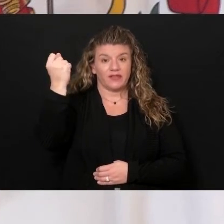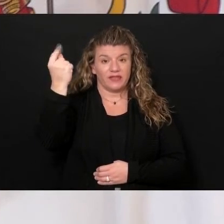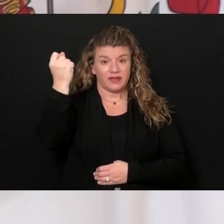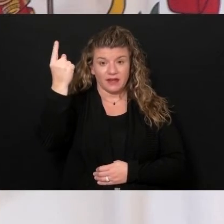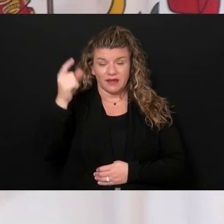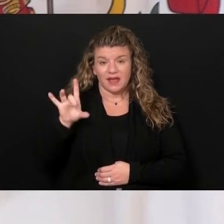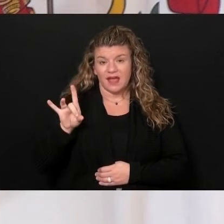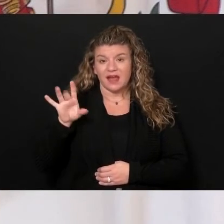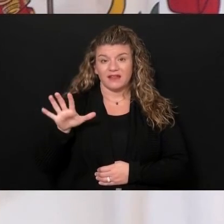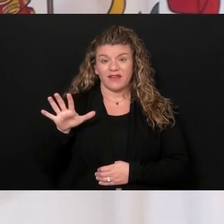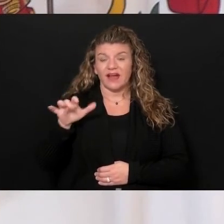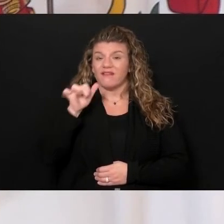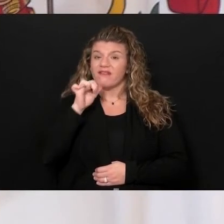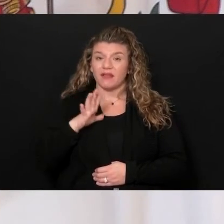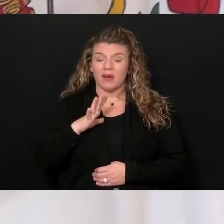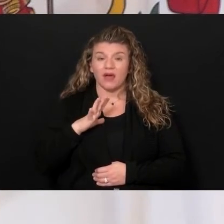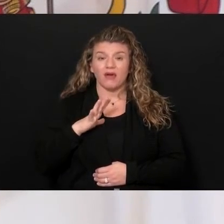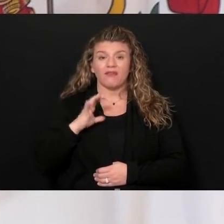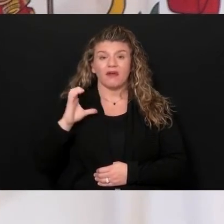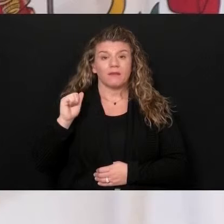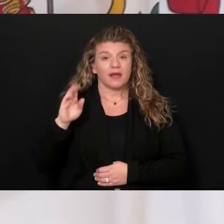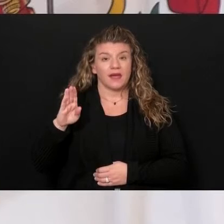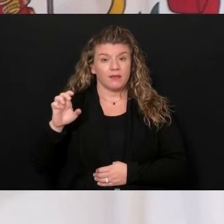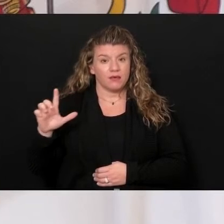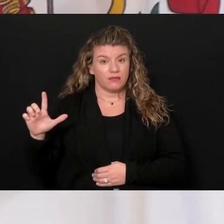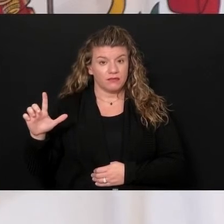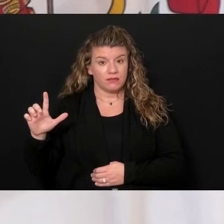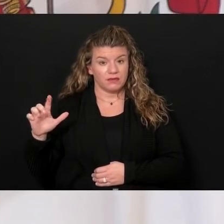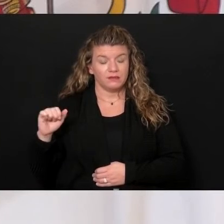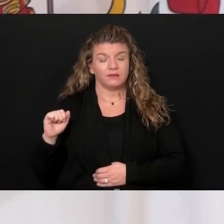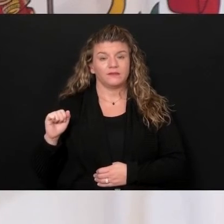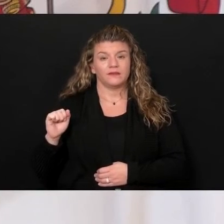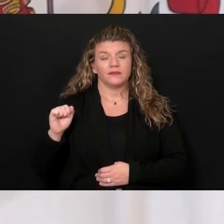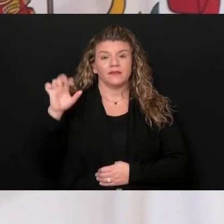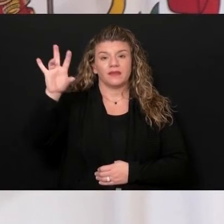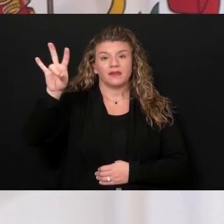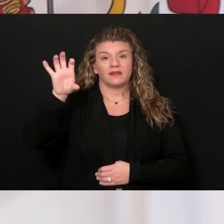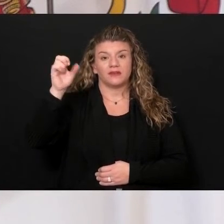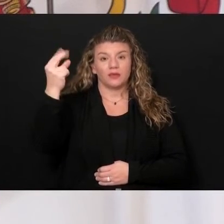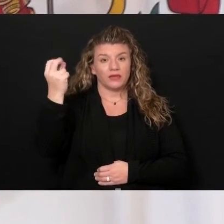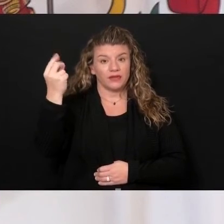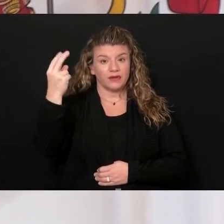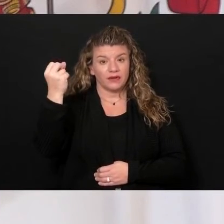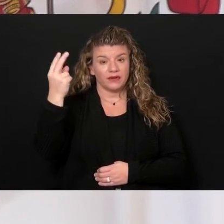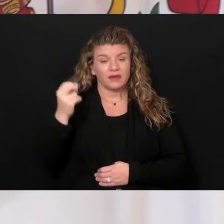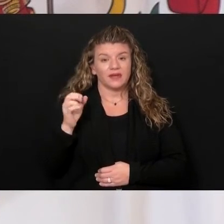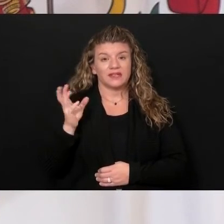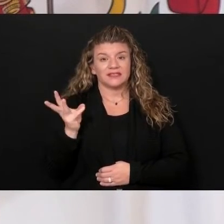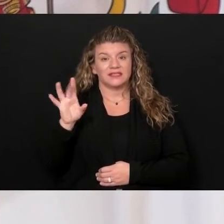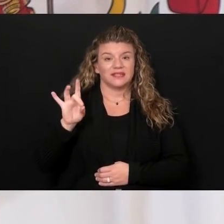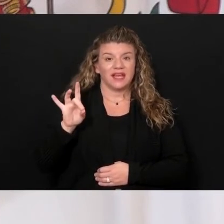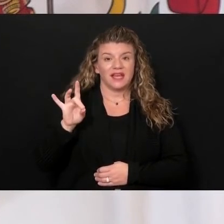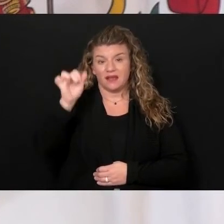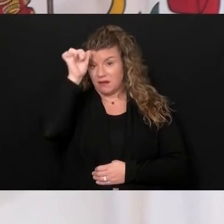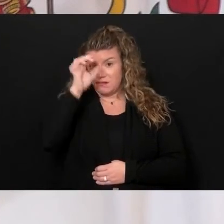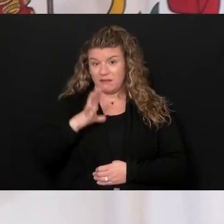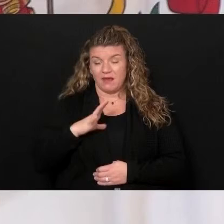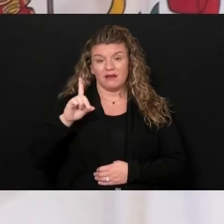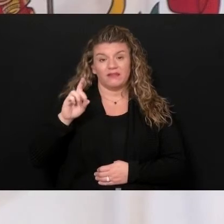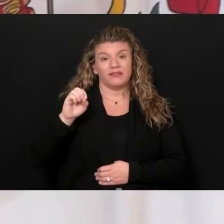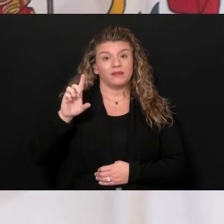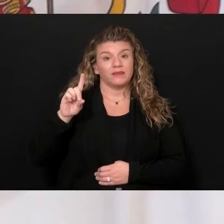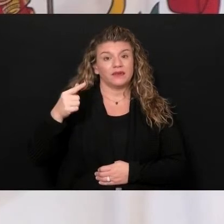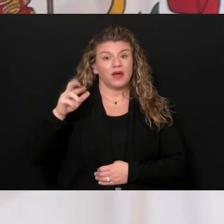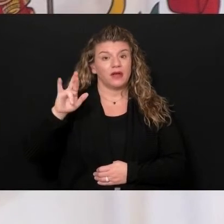death, an 85-year-old female from Cabell County. Our 712th death, a 68-year-old male from